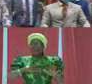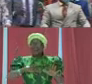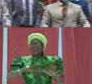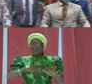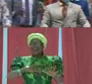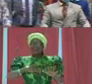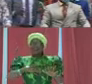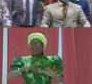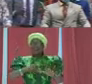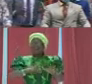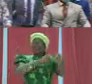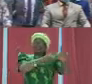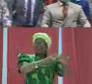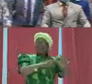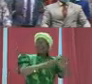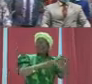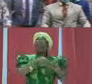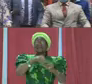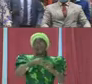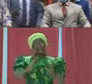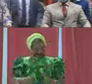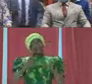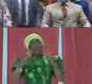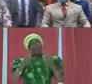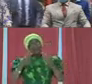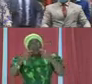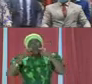It's a prayer you must pray with all your heart.